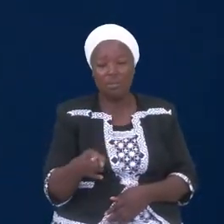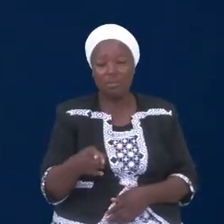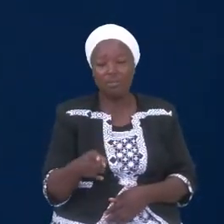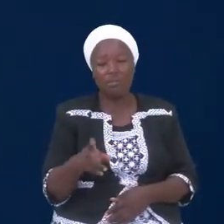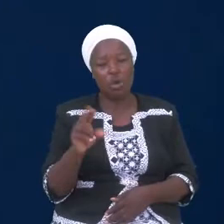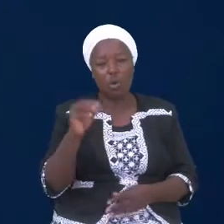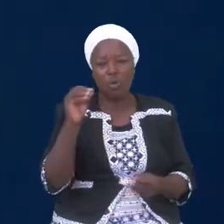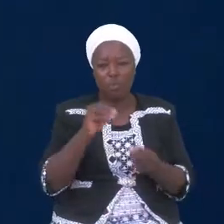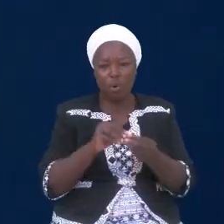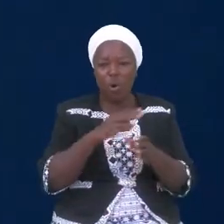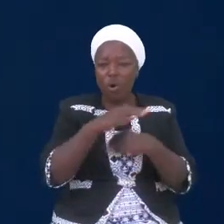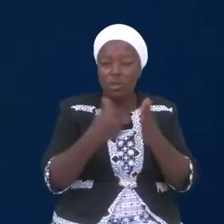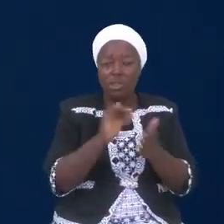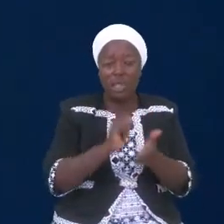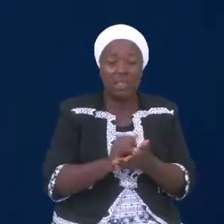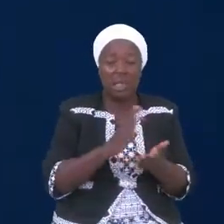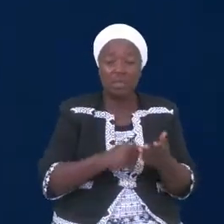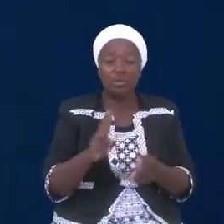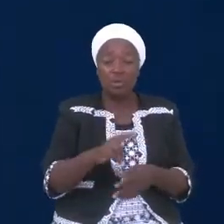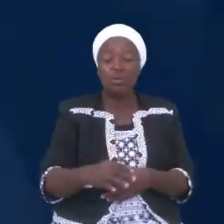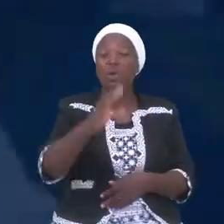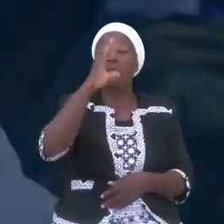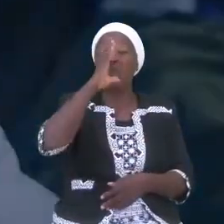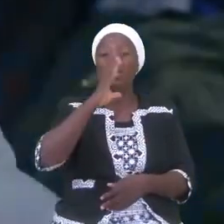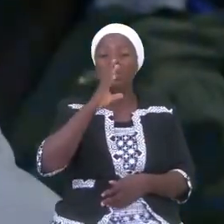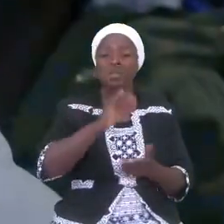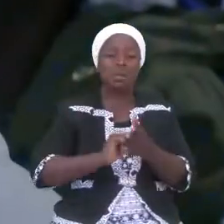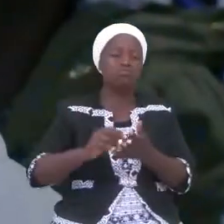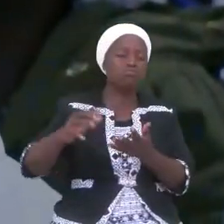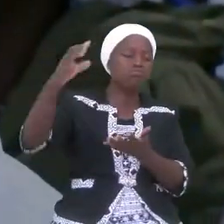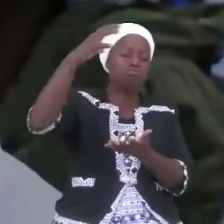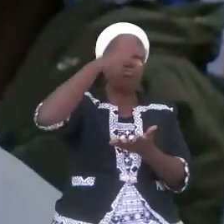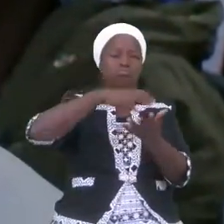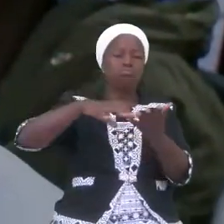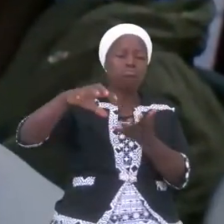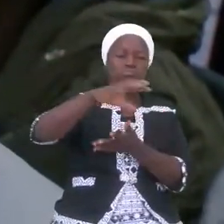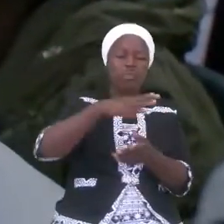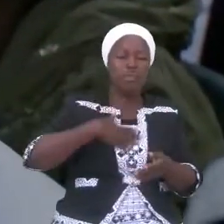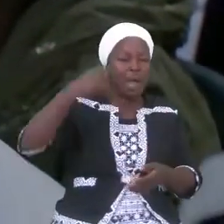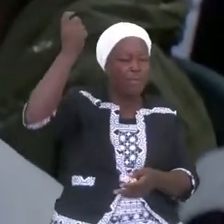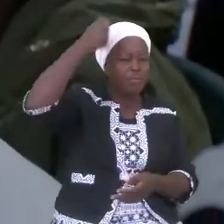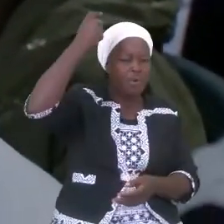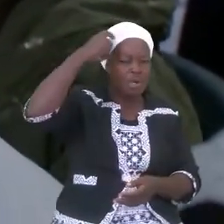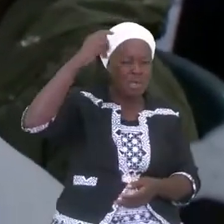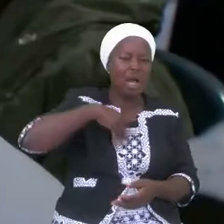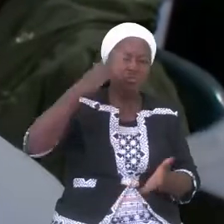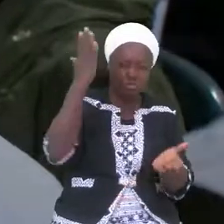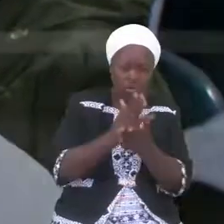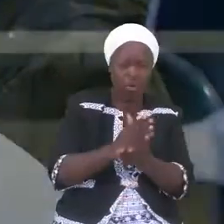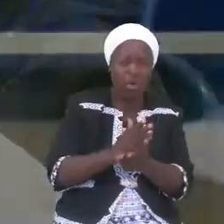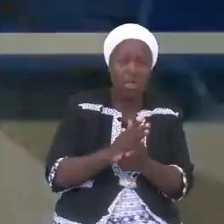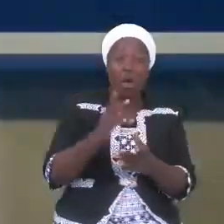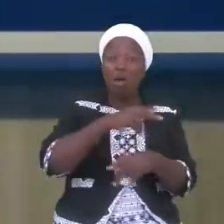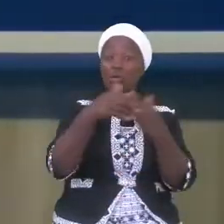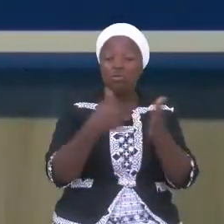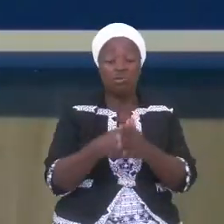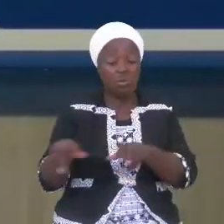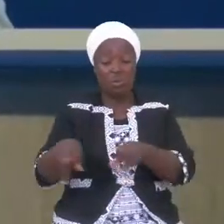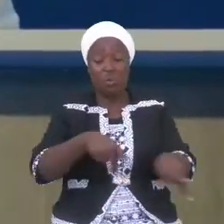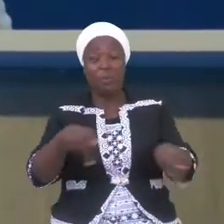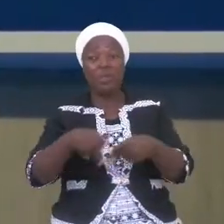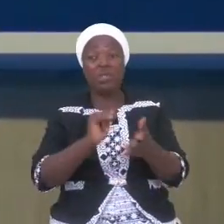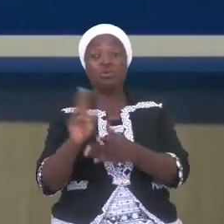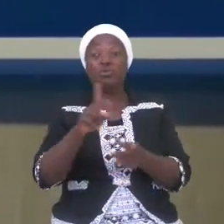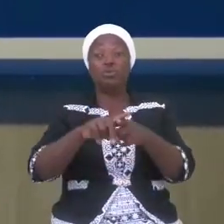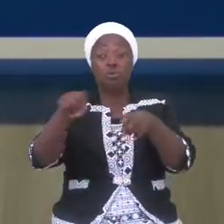that scatters my brain, I drink them no more. The nightclub I used to go. It's